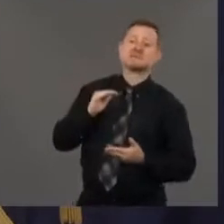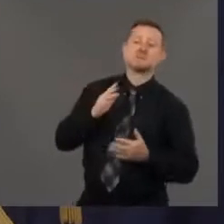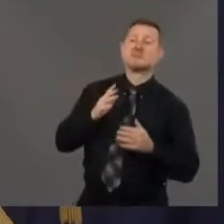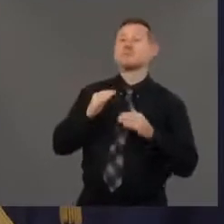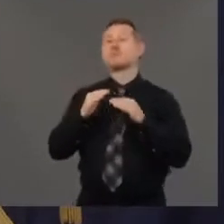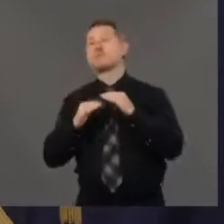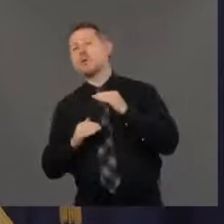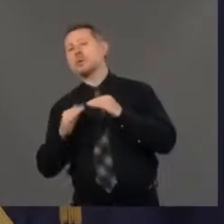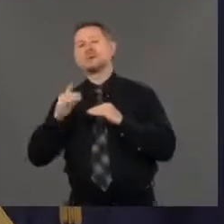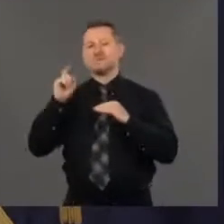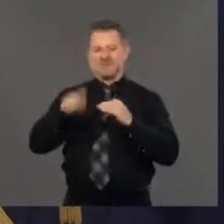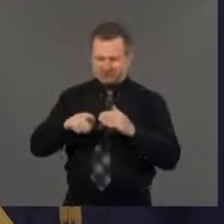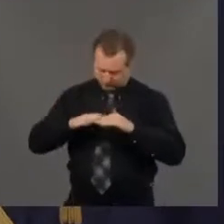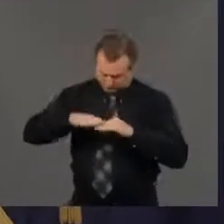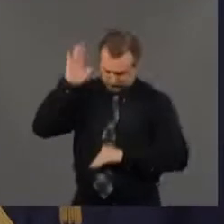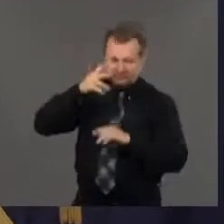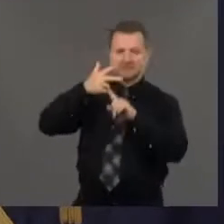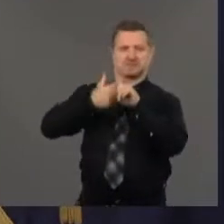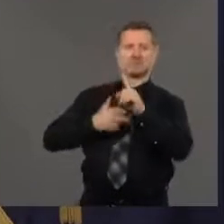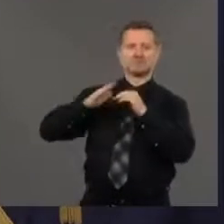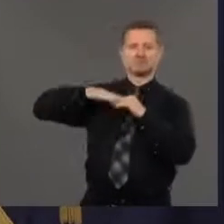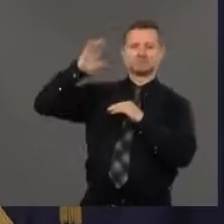a period of time to ramp up.